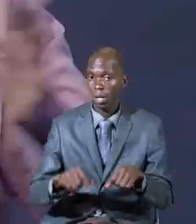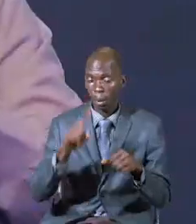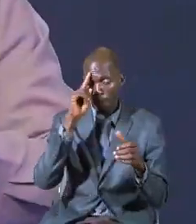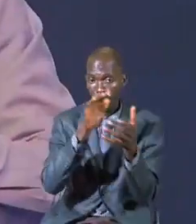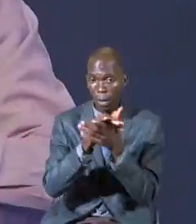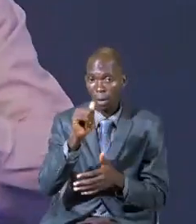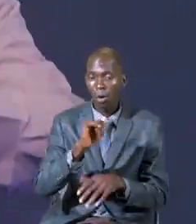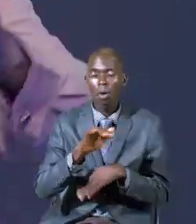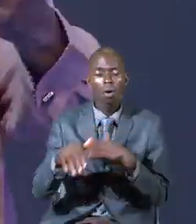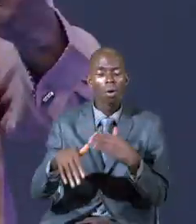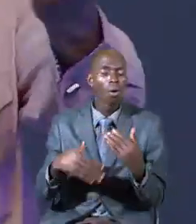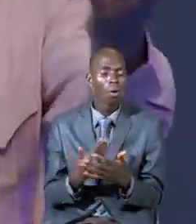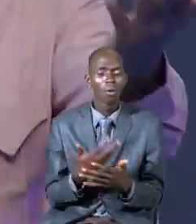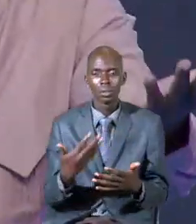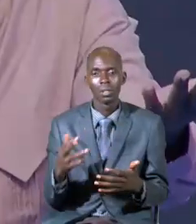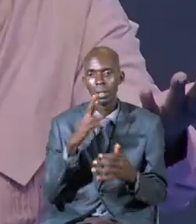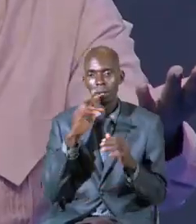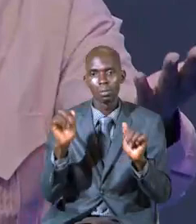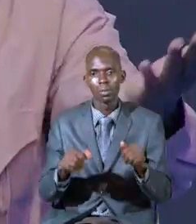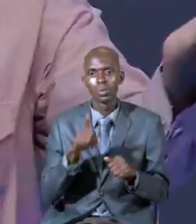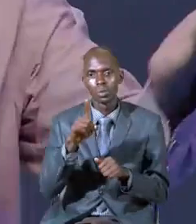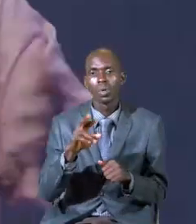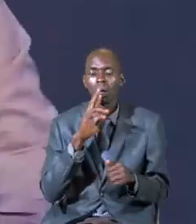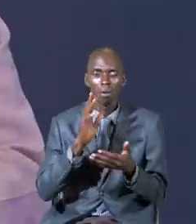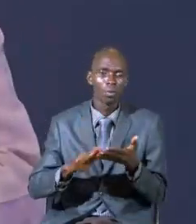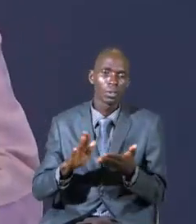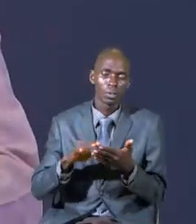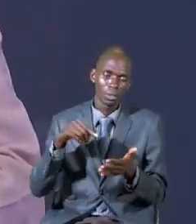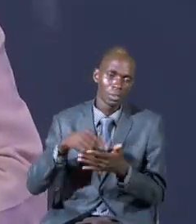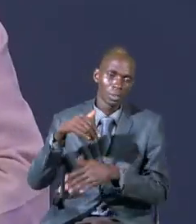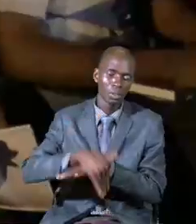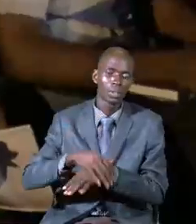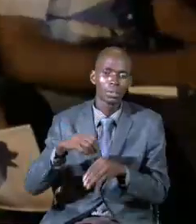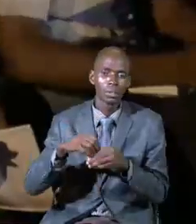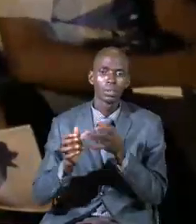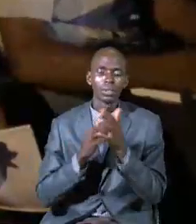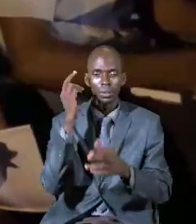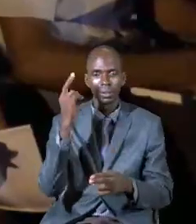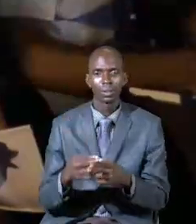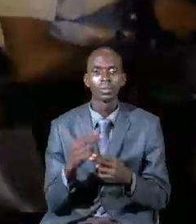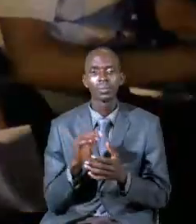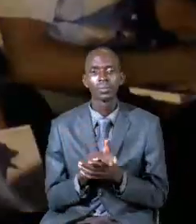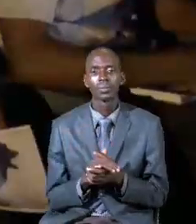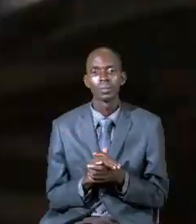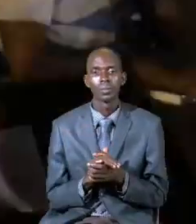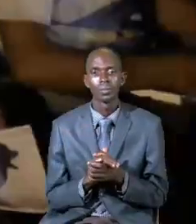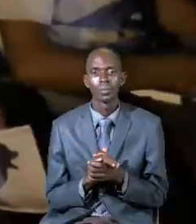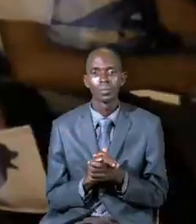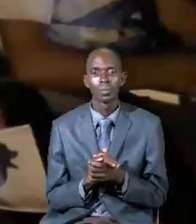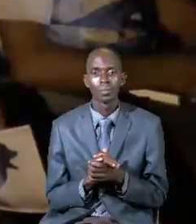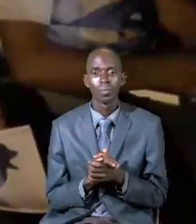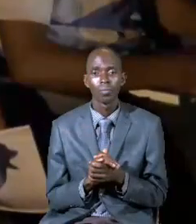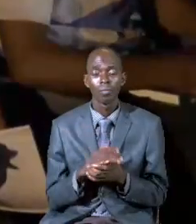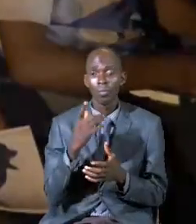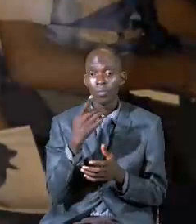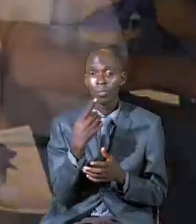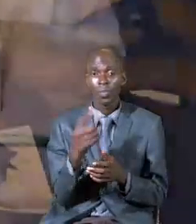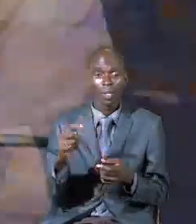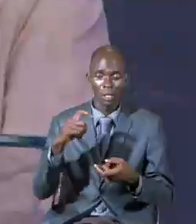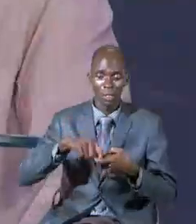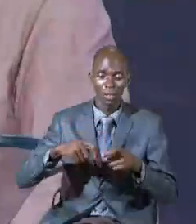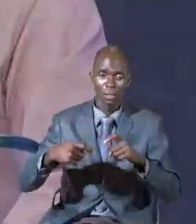things are possible. You are forgiven tonight in Jesus' name. The chain of